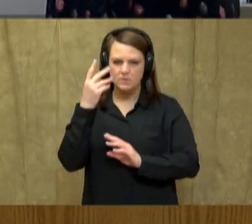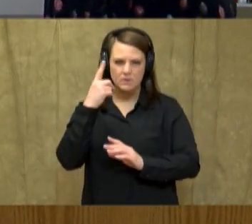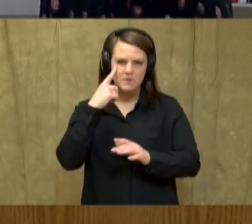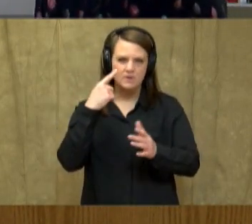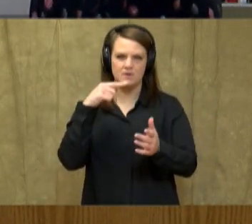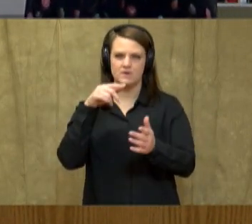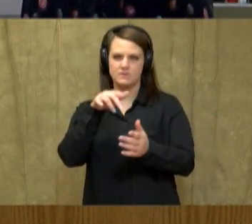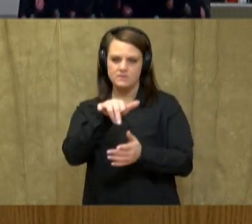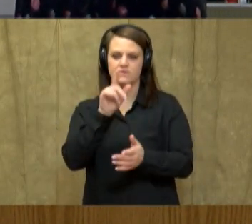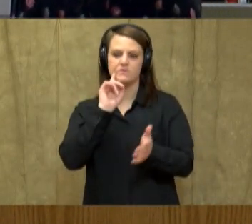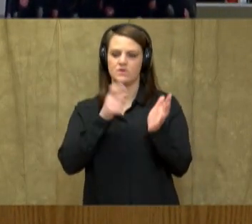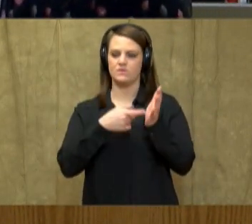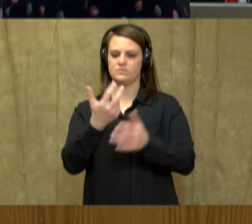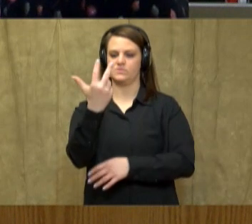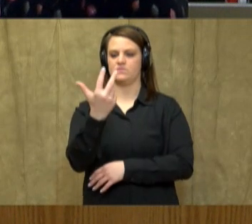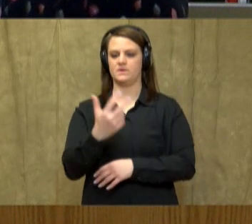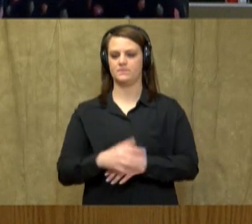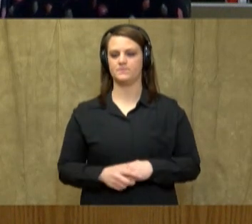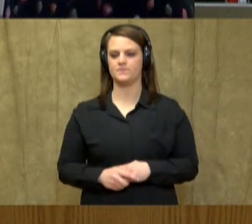in your problems.